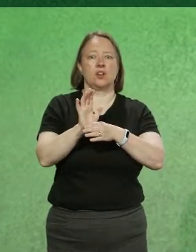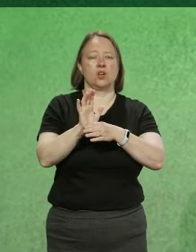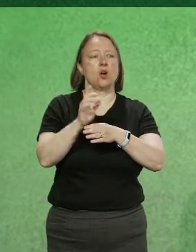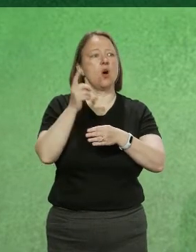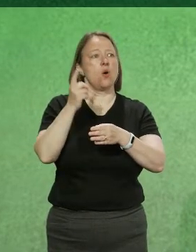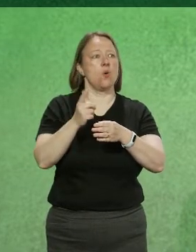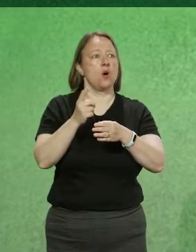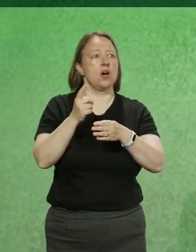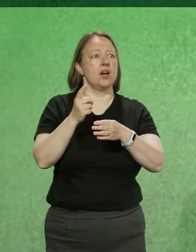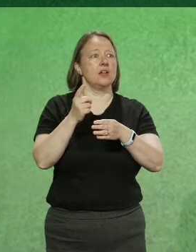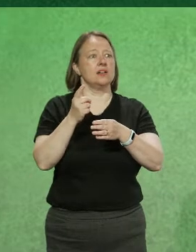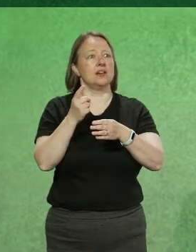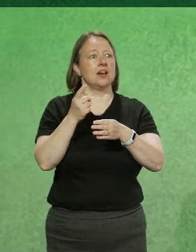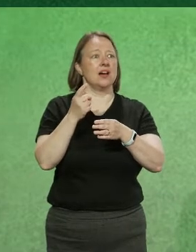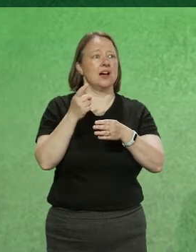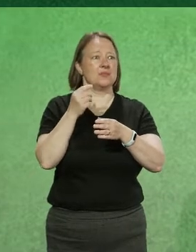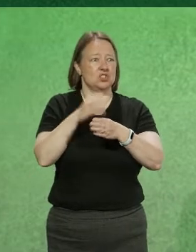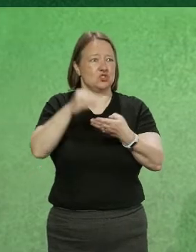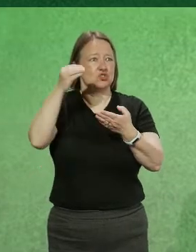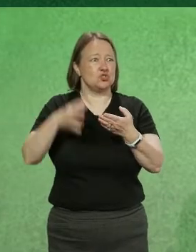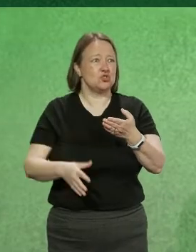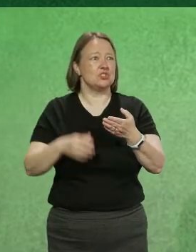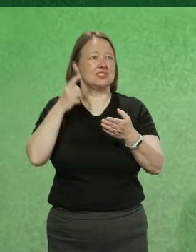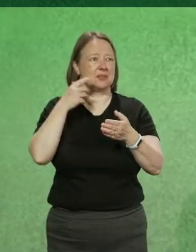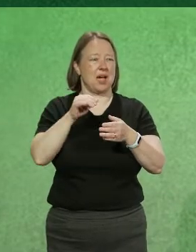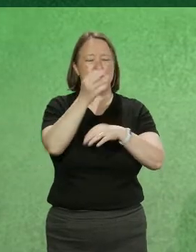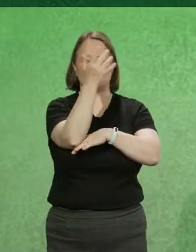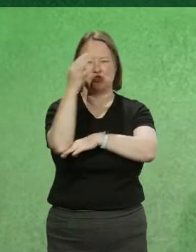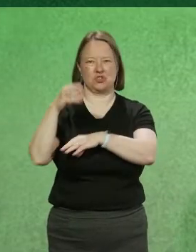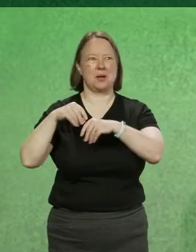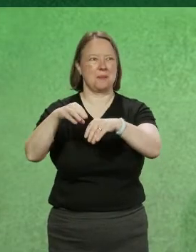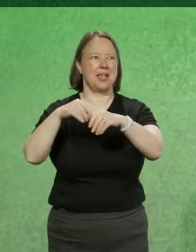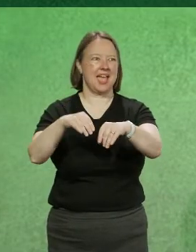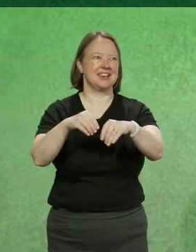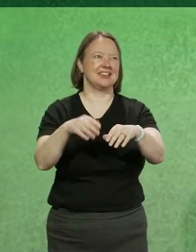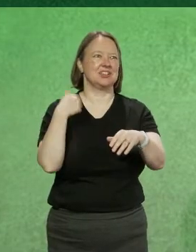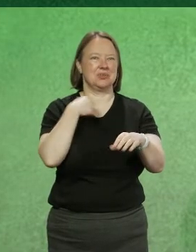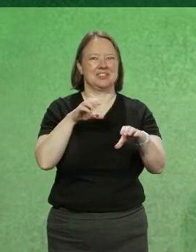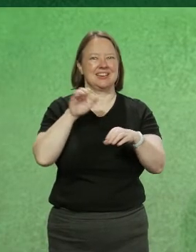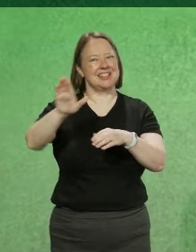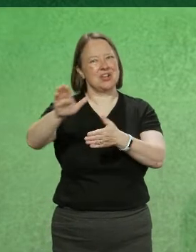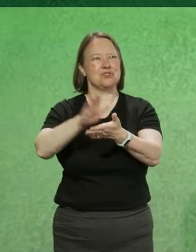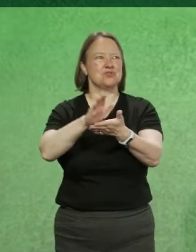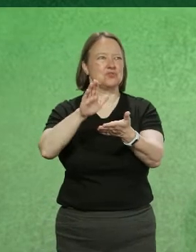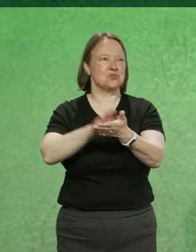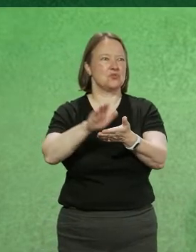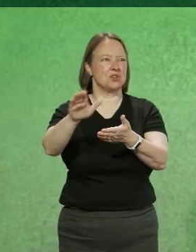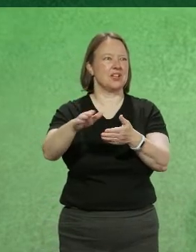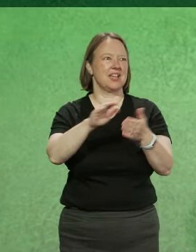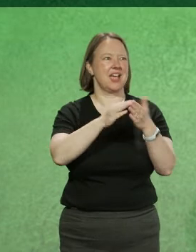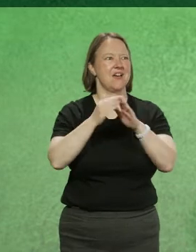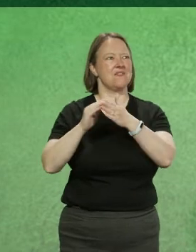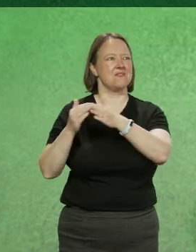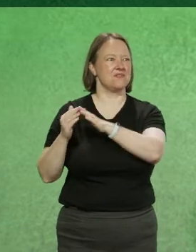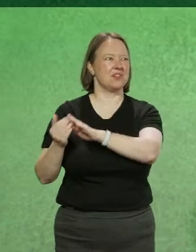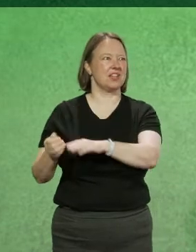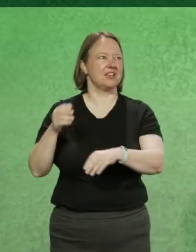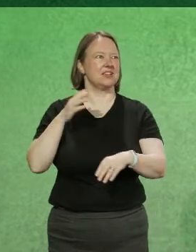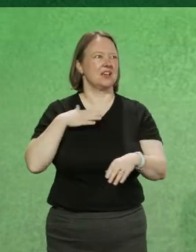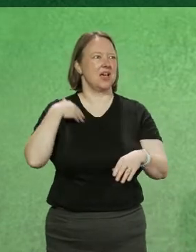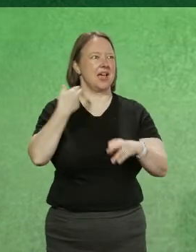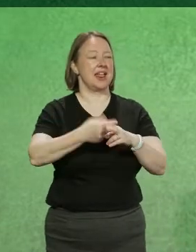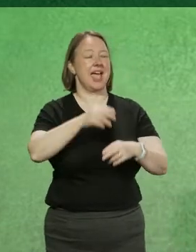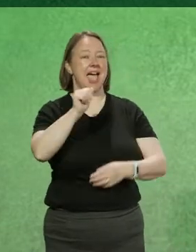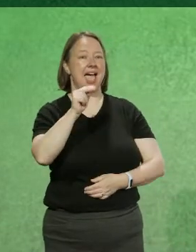planting exercise we embarked on in one of the schools closer to the Sokobam Wood Village. We involved school children, and this is what they